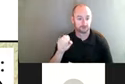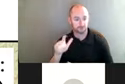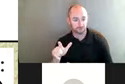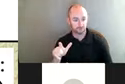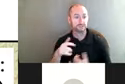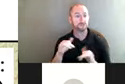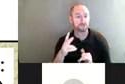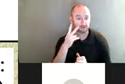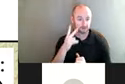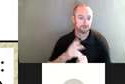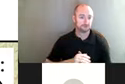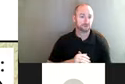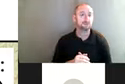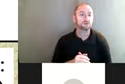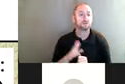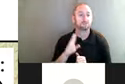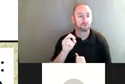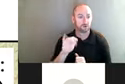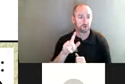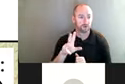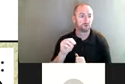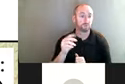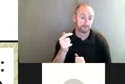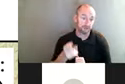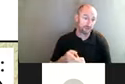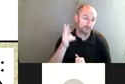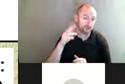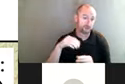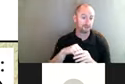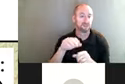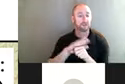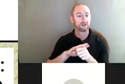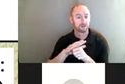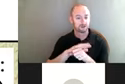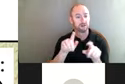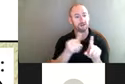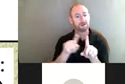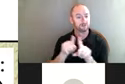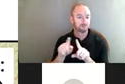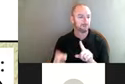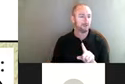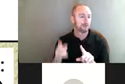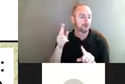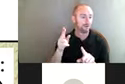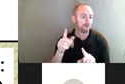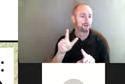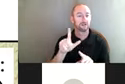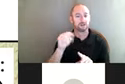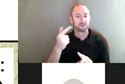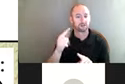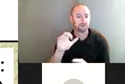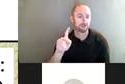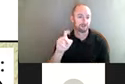still see that beryllium is fairly elevated in areas where there are also high lung cancer